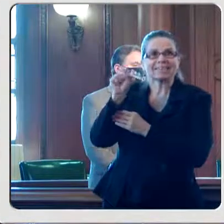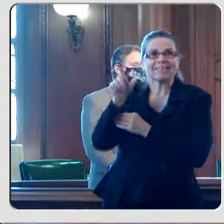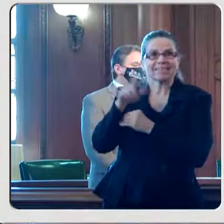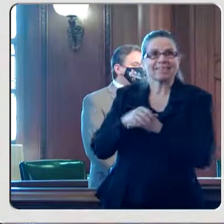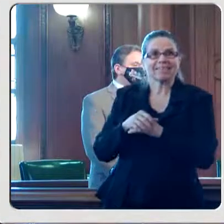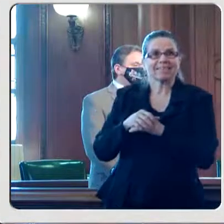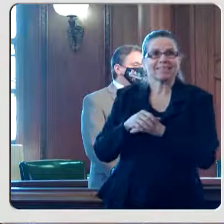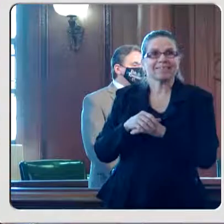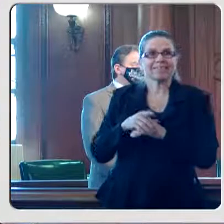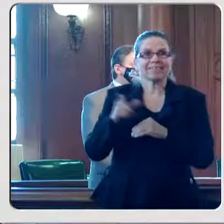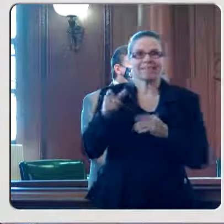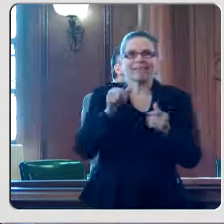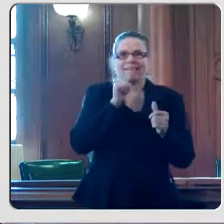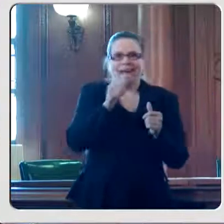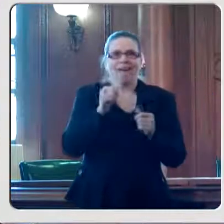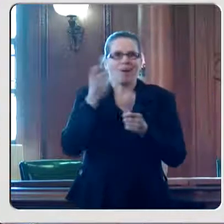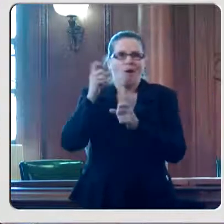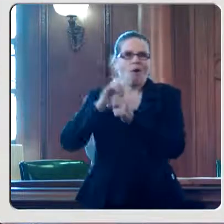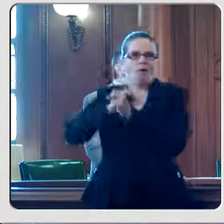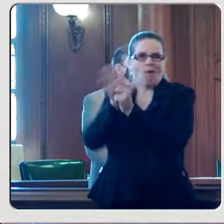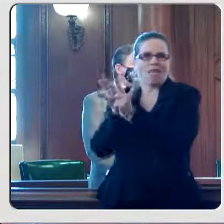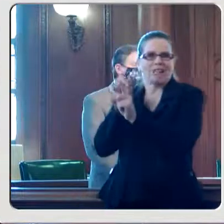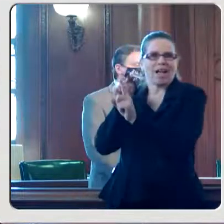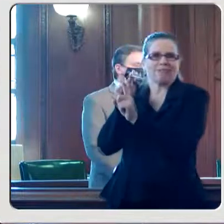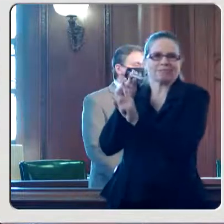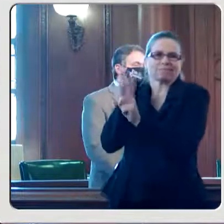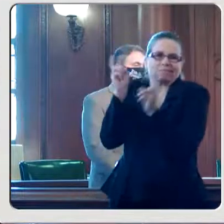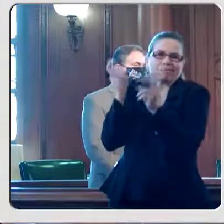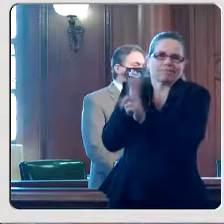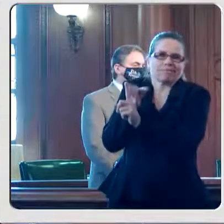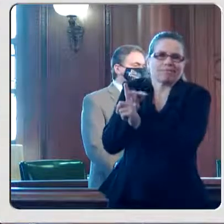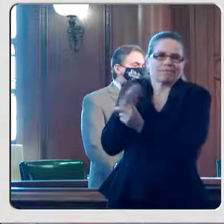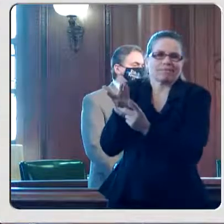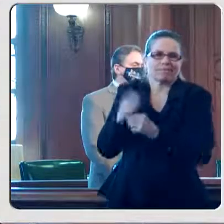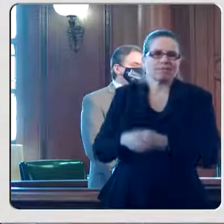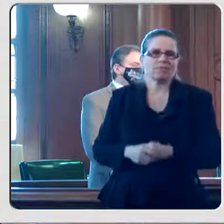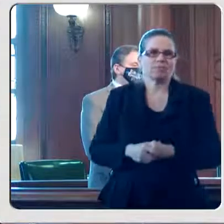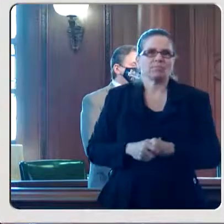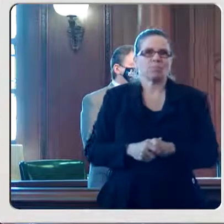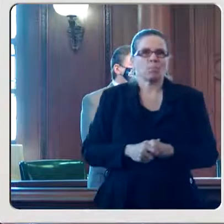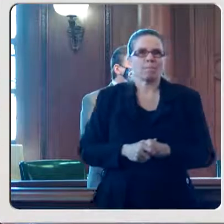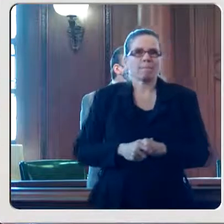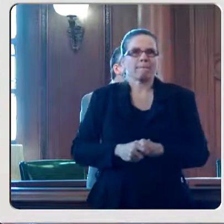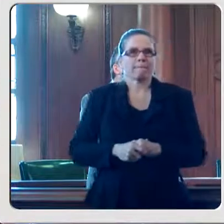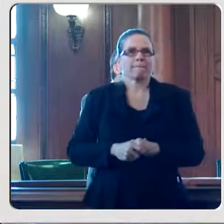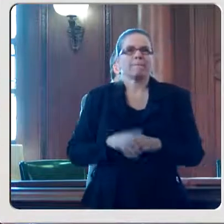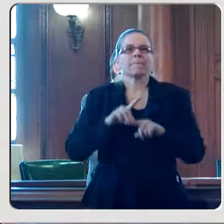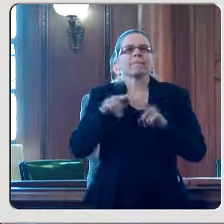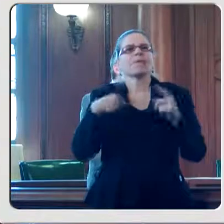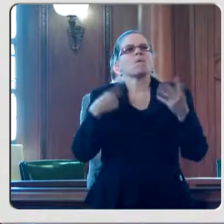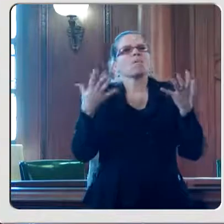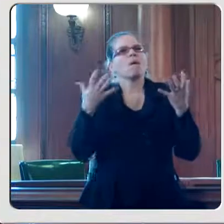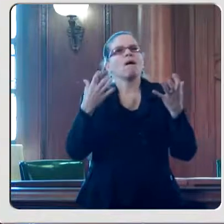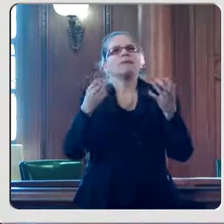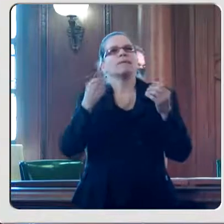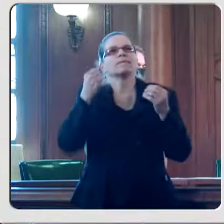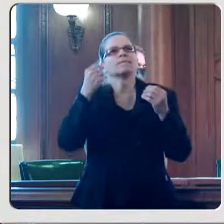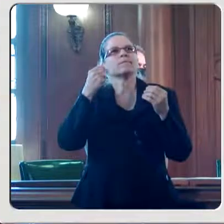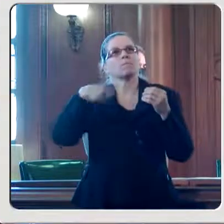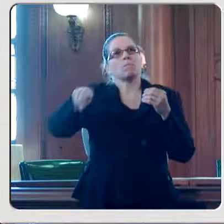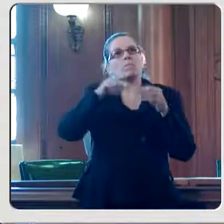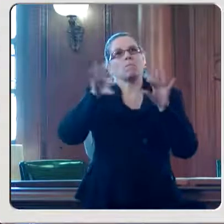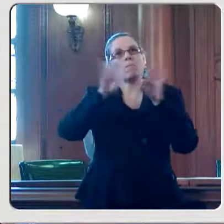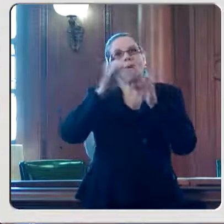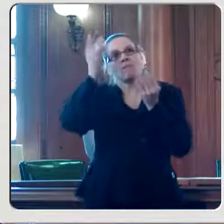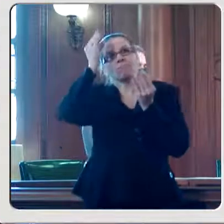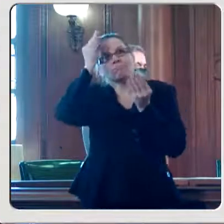year because much of our focus is on COVID-19. But I want to remind us all that the